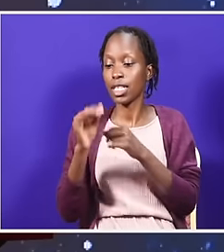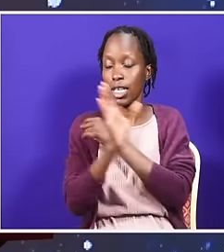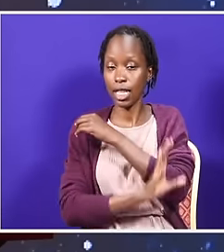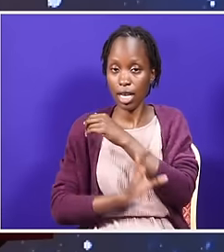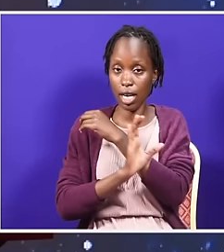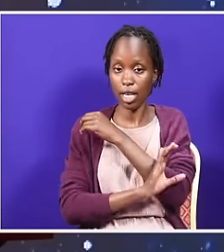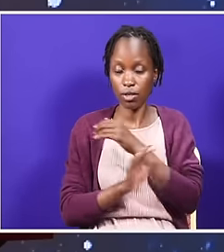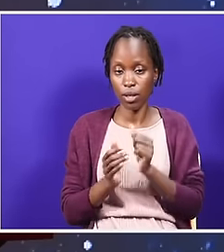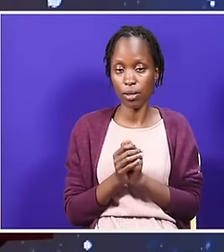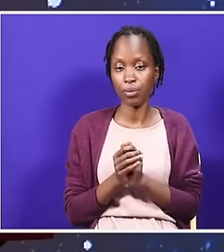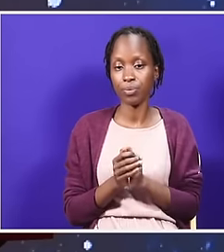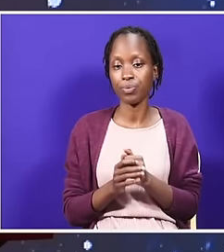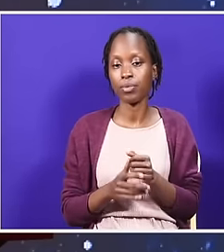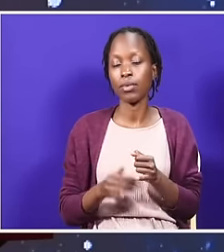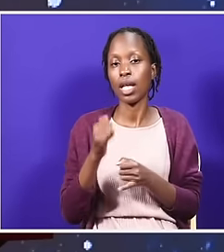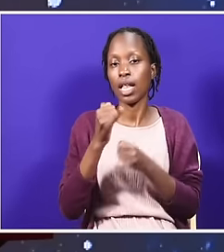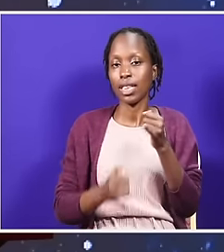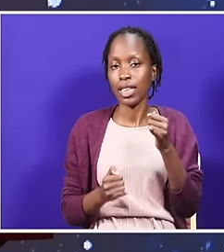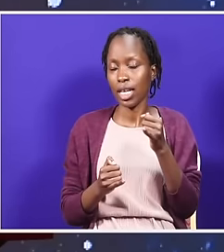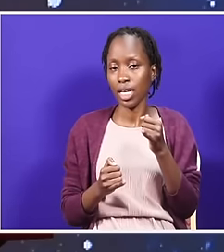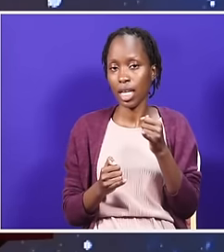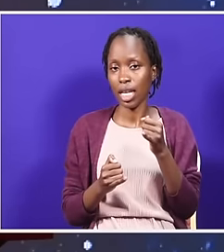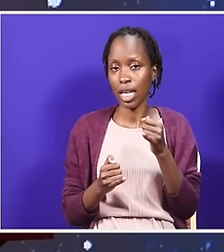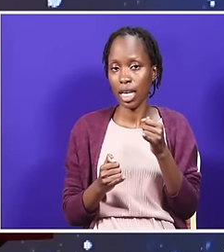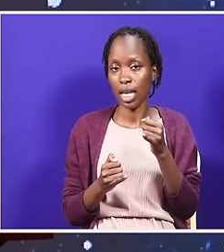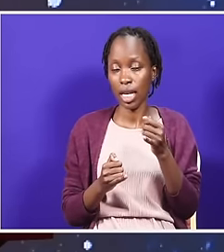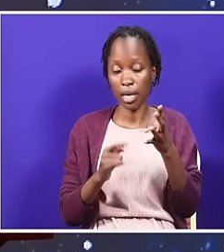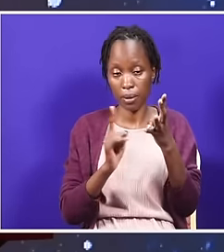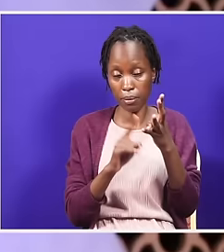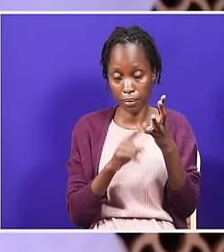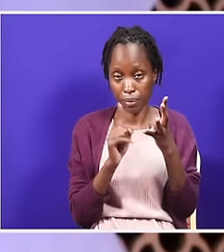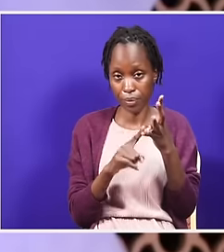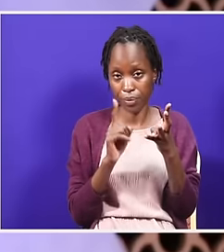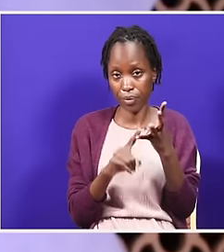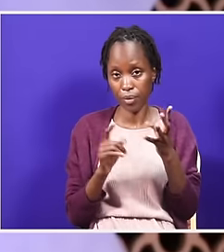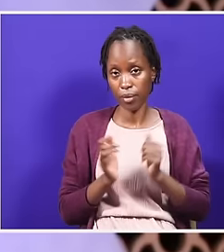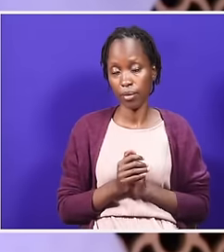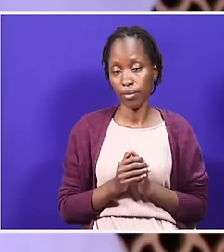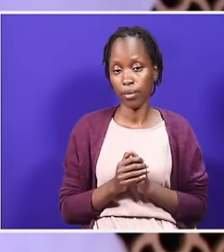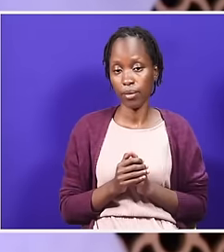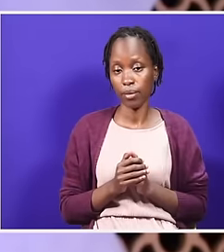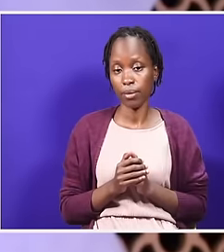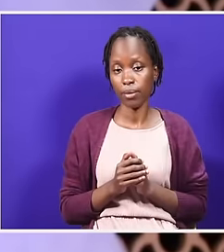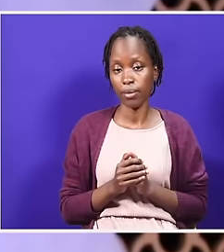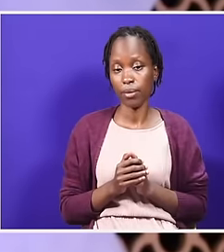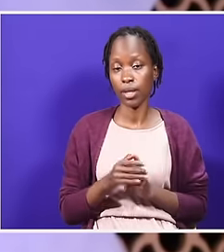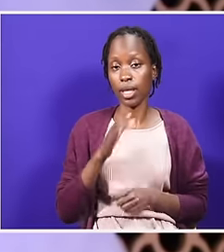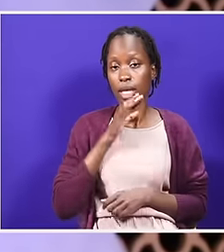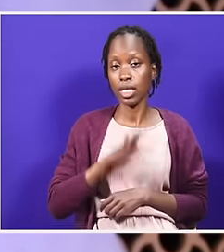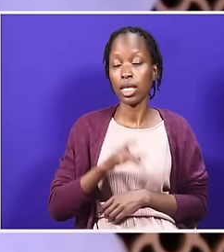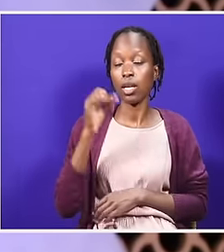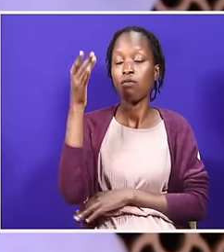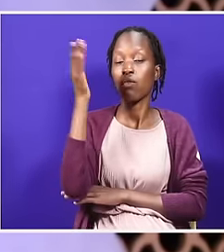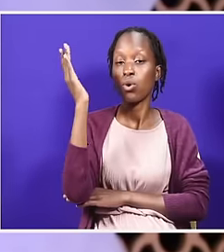country. But the last illustration is perhaps the most sobering. The Son of